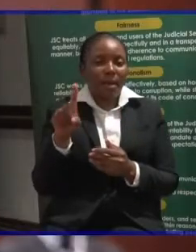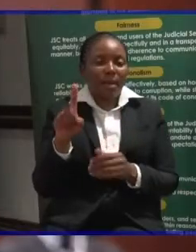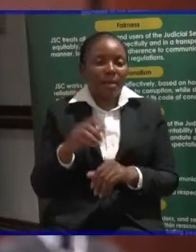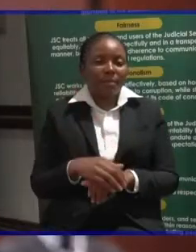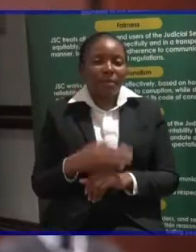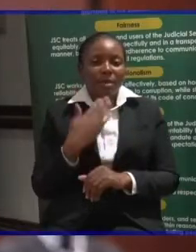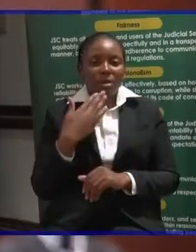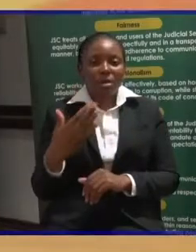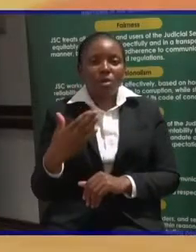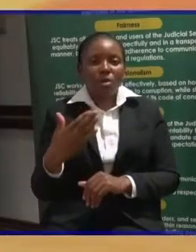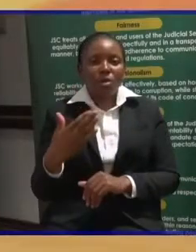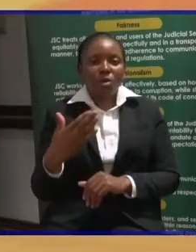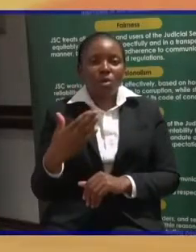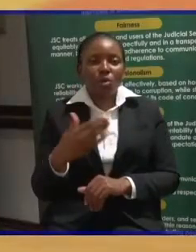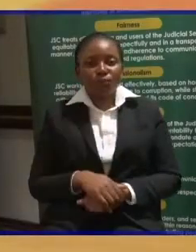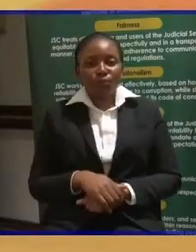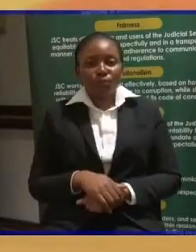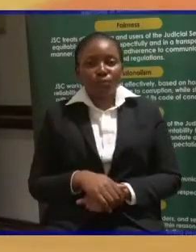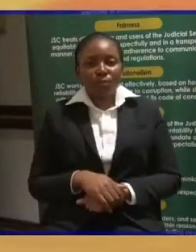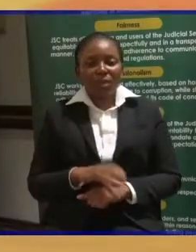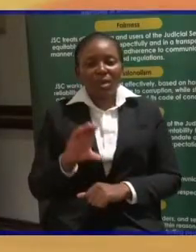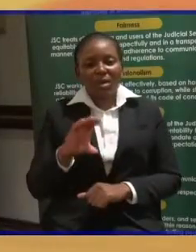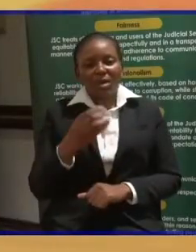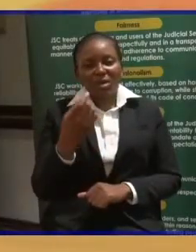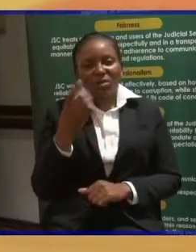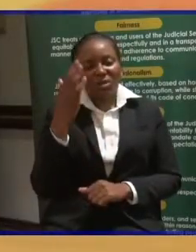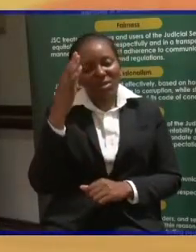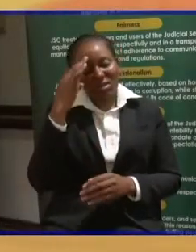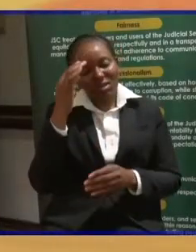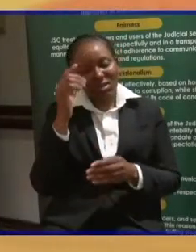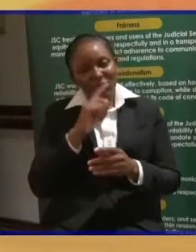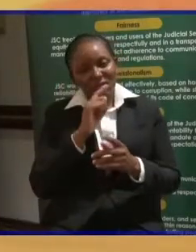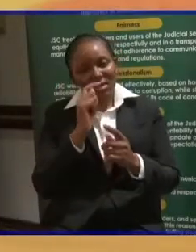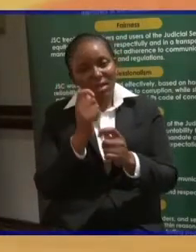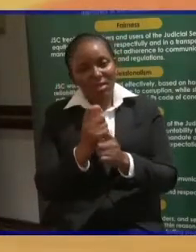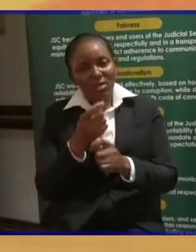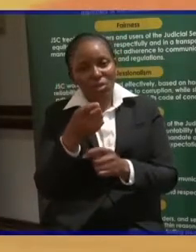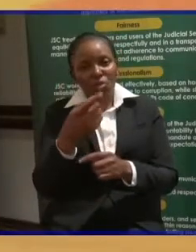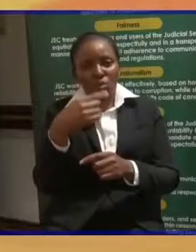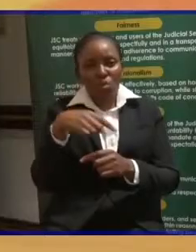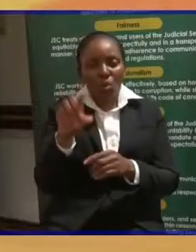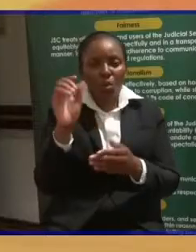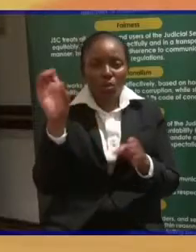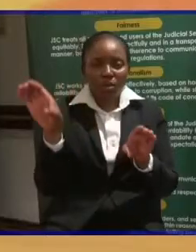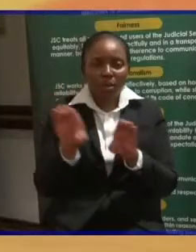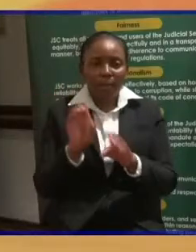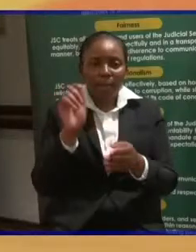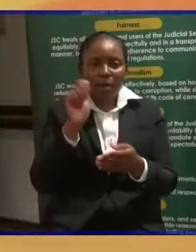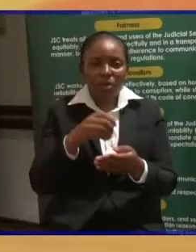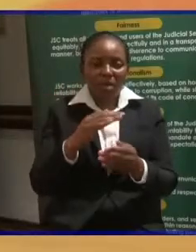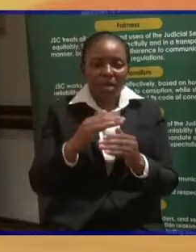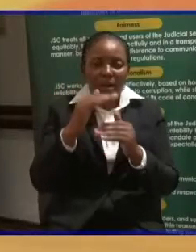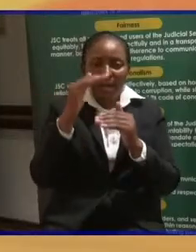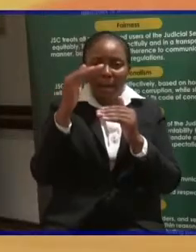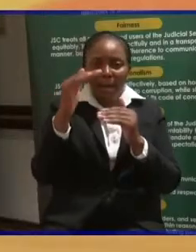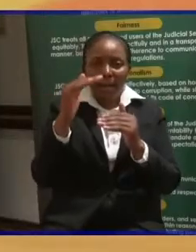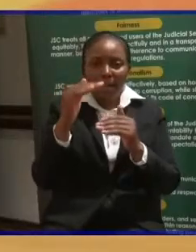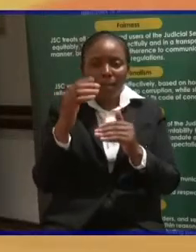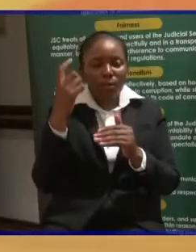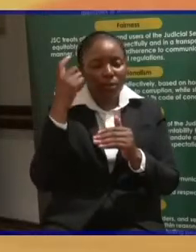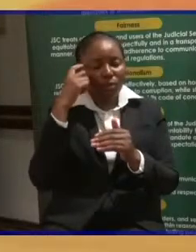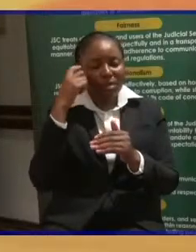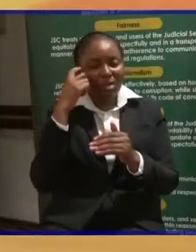Thank you. But can we trust that if you were to go to the Labor Court, you would up your knowledge of the Labor Court sufficiently?